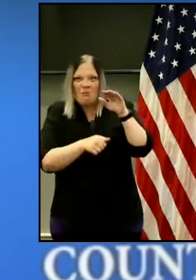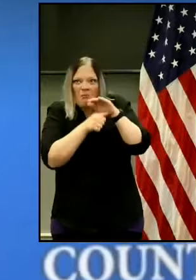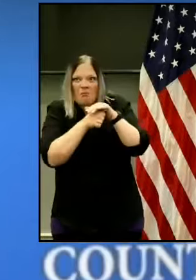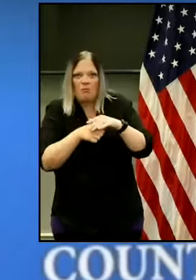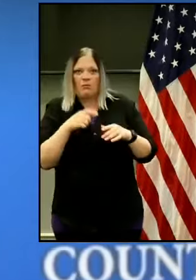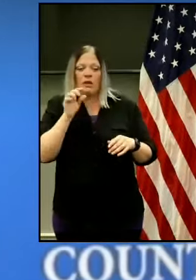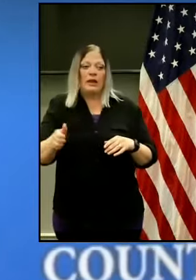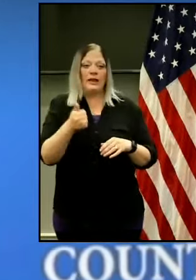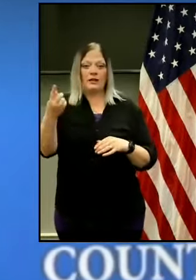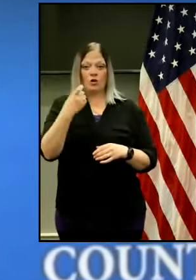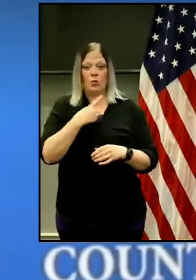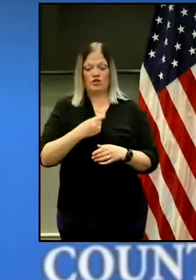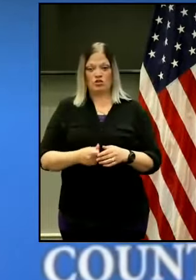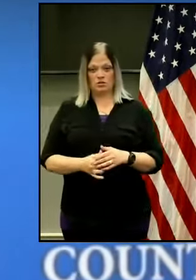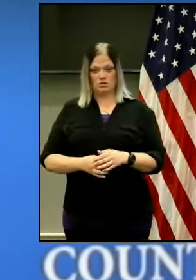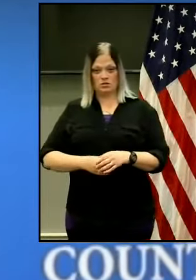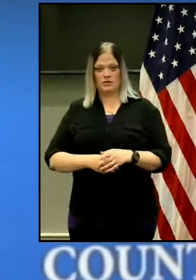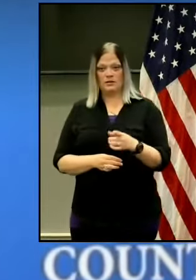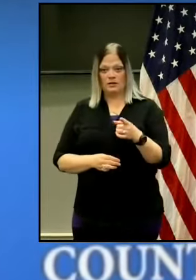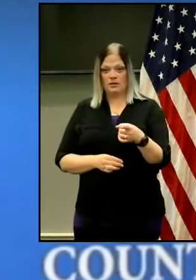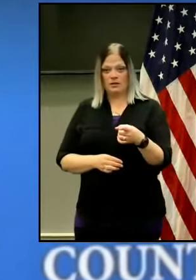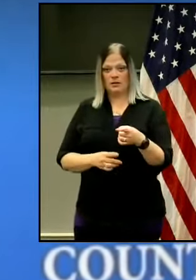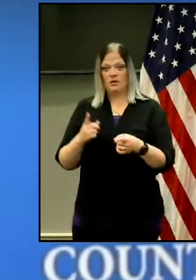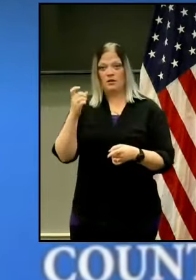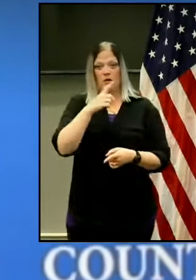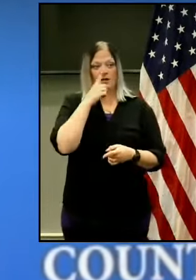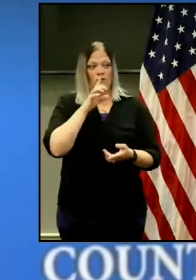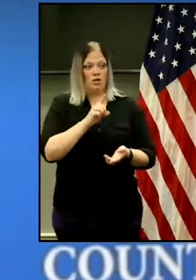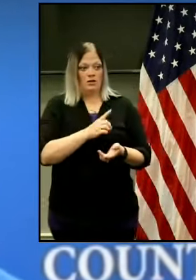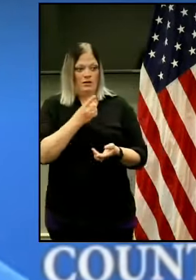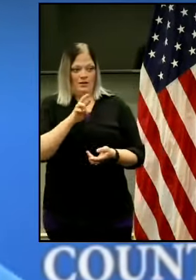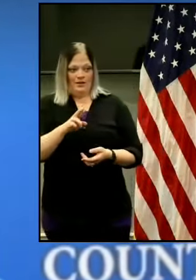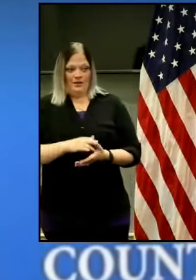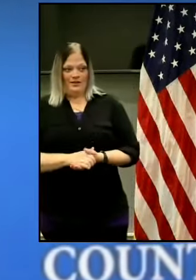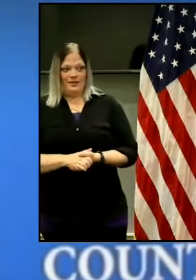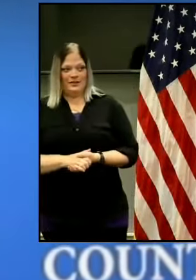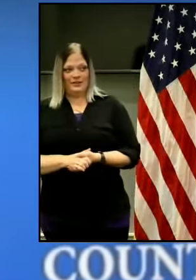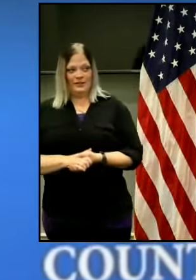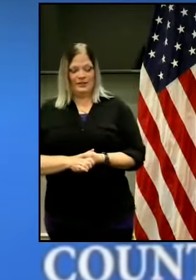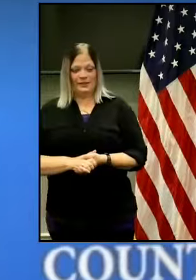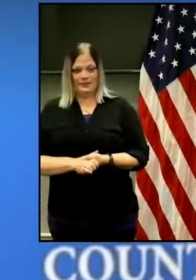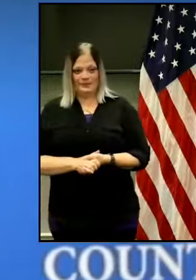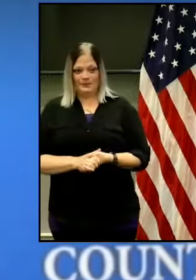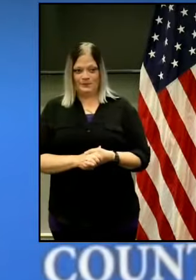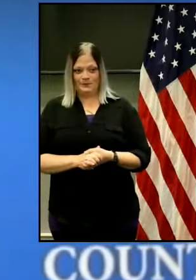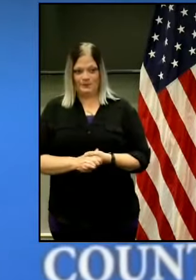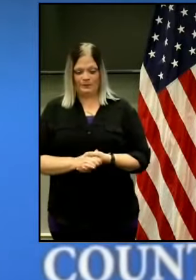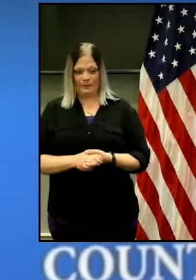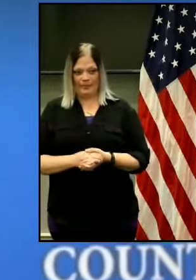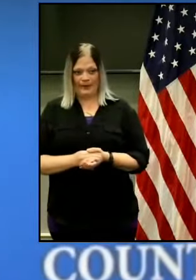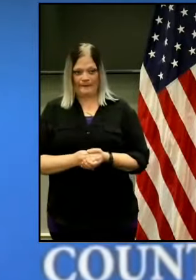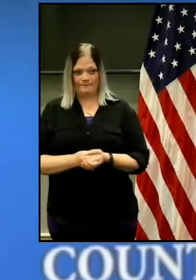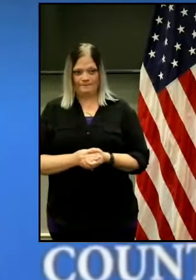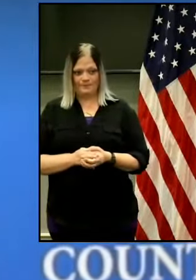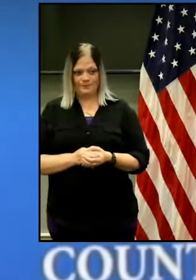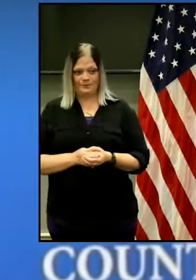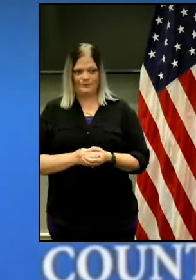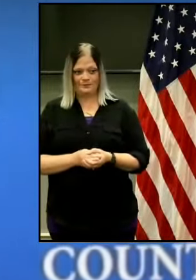Are there any other questions? Mark, Michael. Question for Dr. Burstein. Okay. you were talking